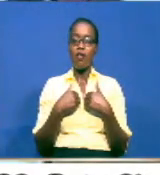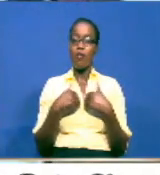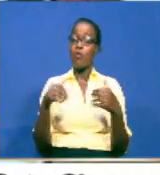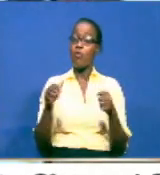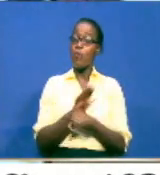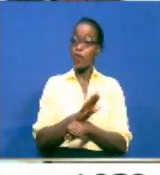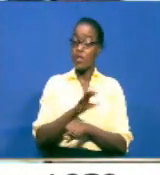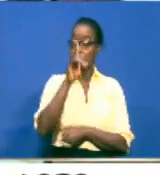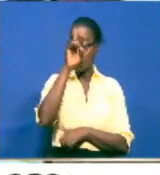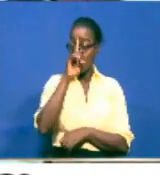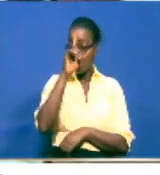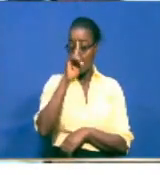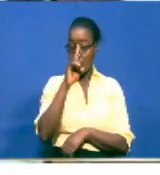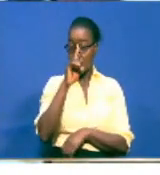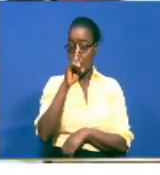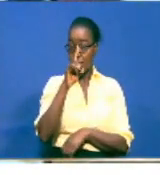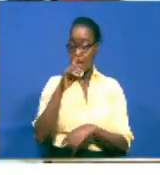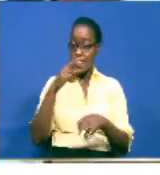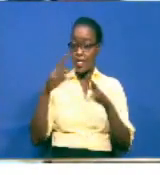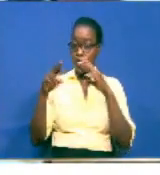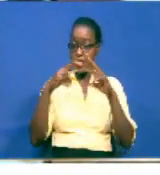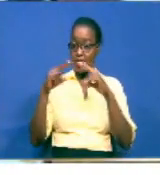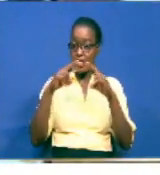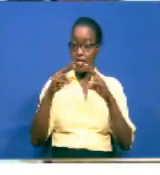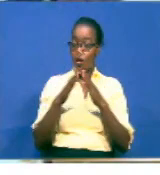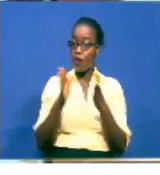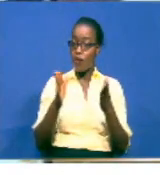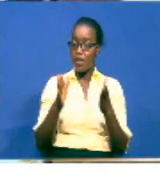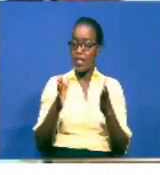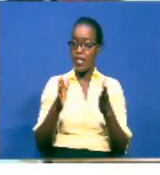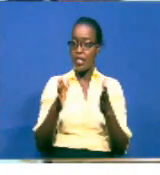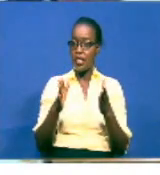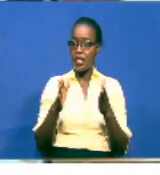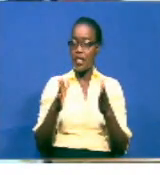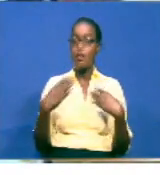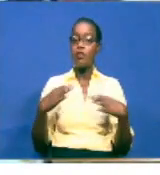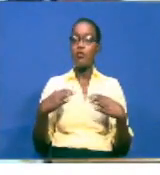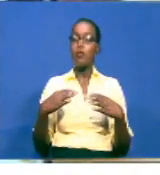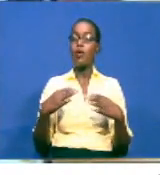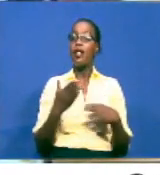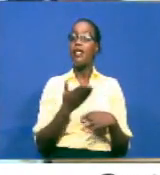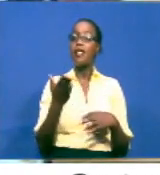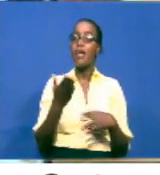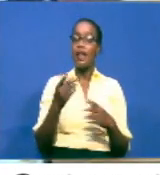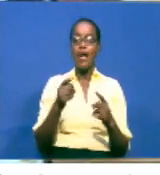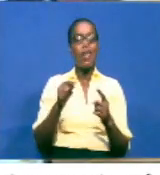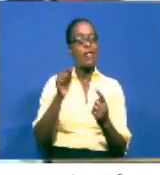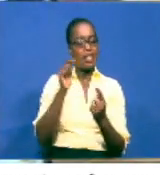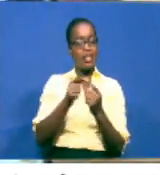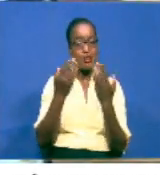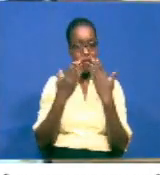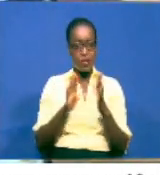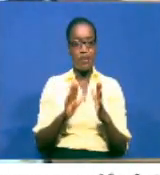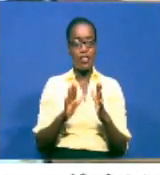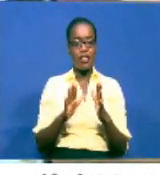more seriously is that restaurants that are going to open with people who have been tested, who are